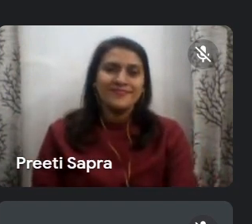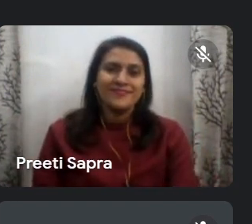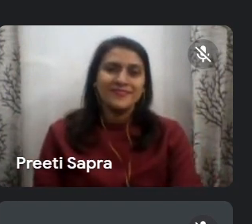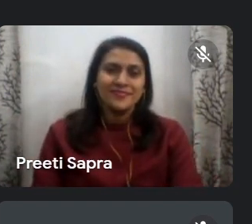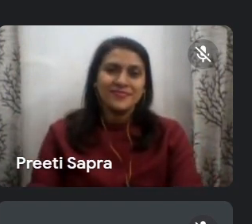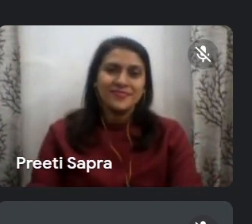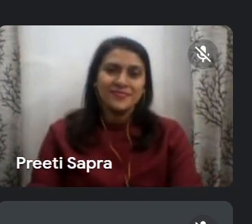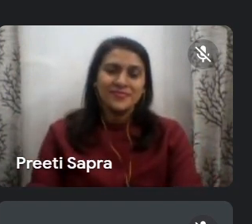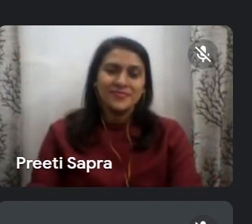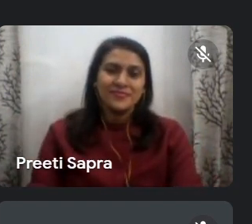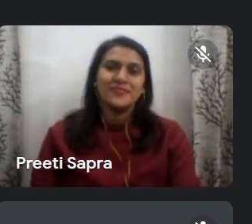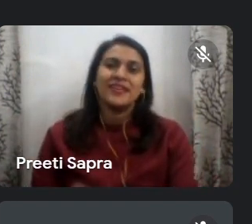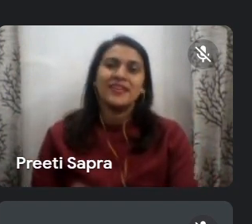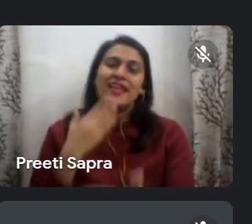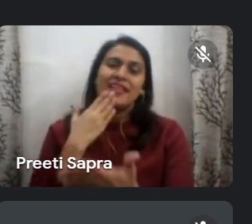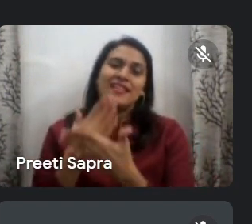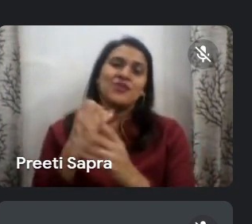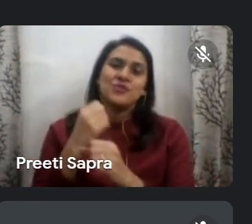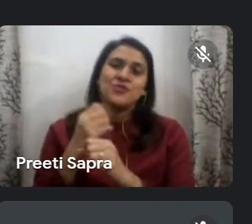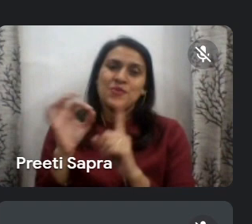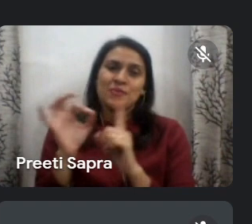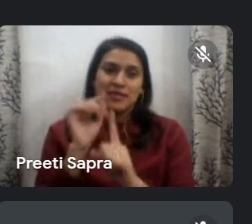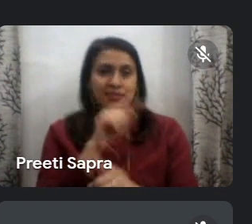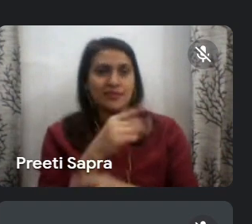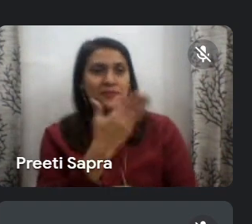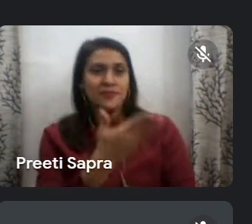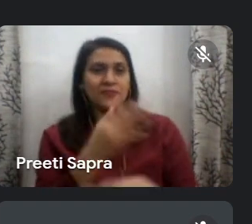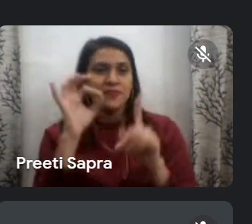Thanks, Gopi. Parikshith, yes, please.